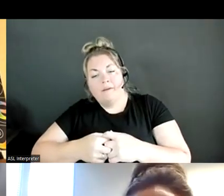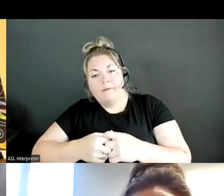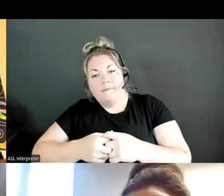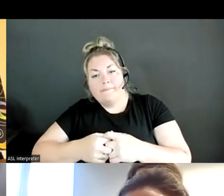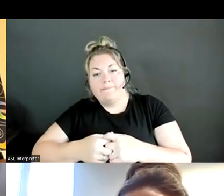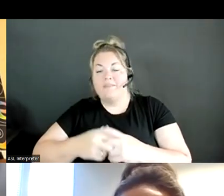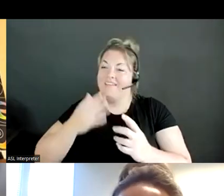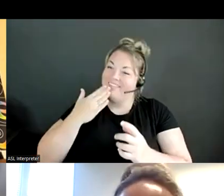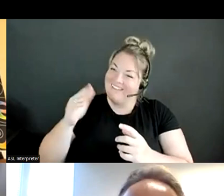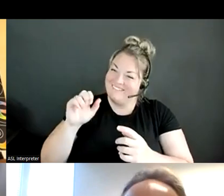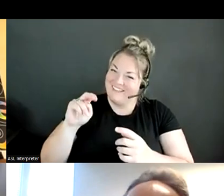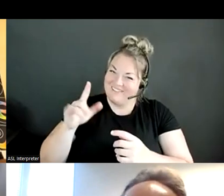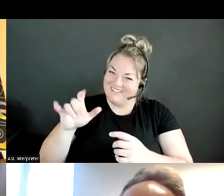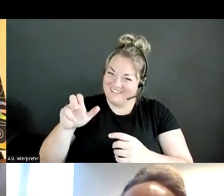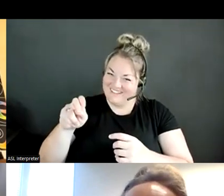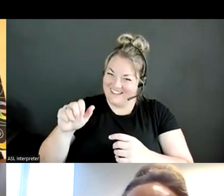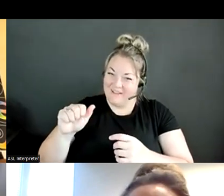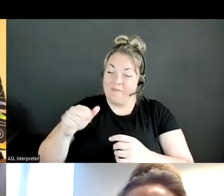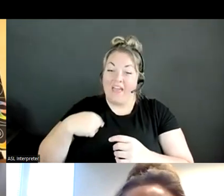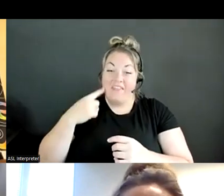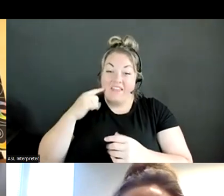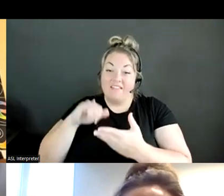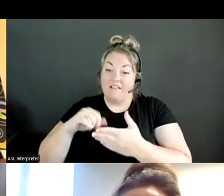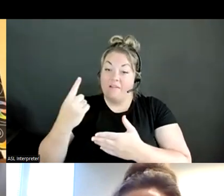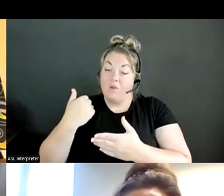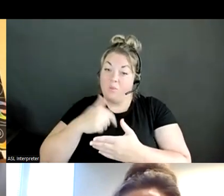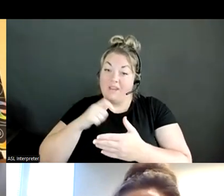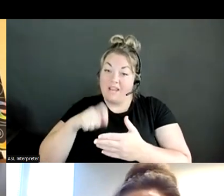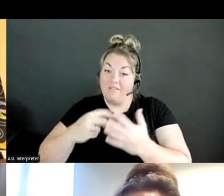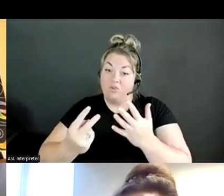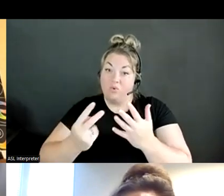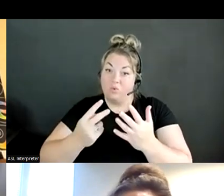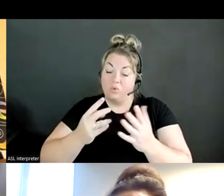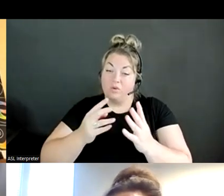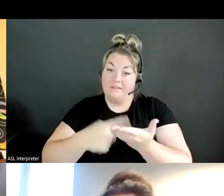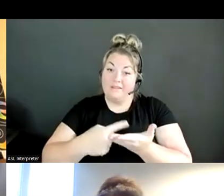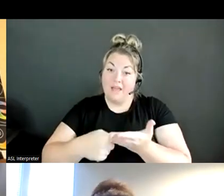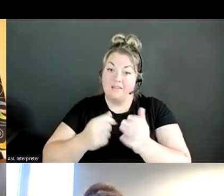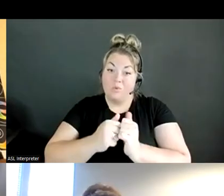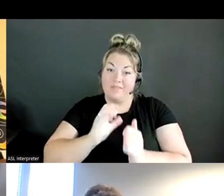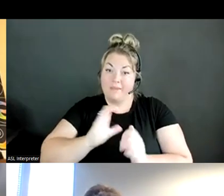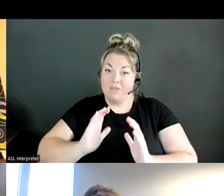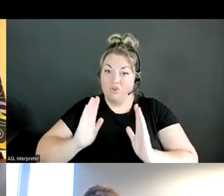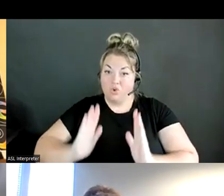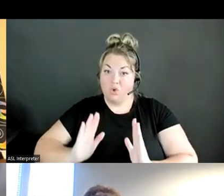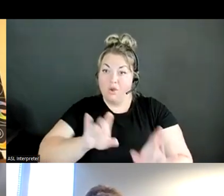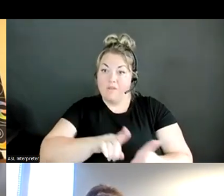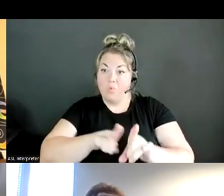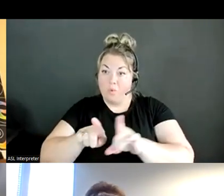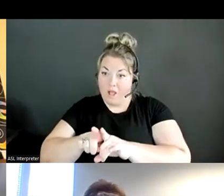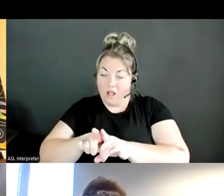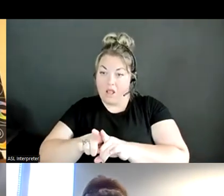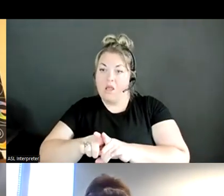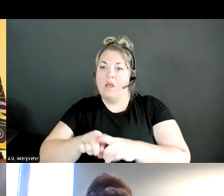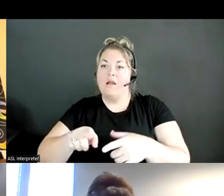Thanks, Angelina. I think that that's something we would have to revisit with the commissioner as well. I'm